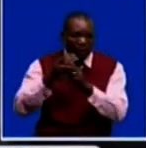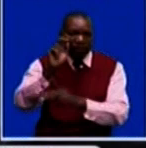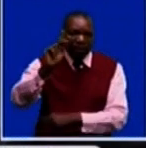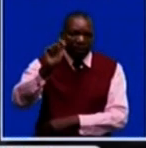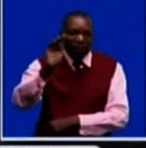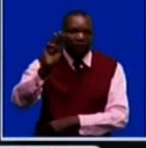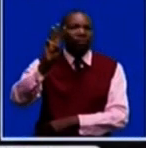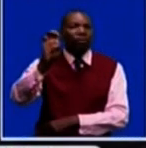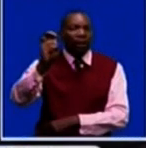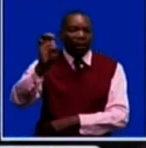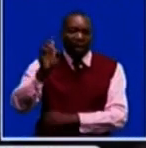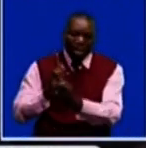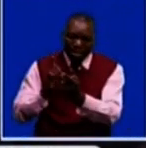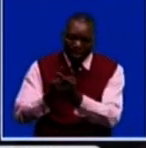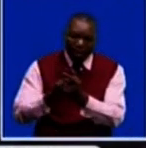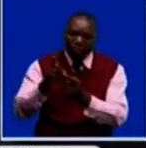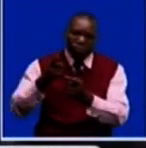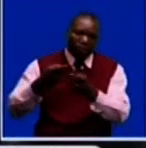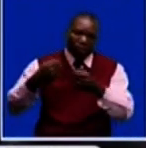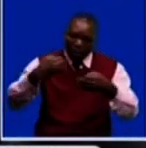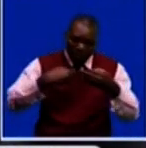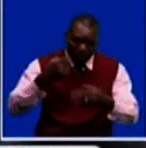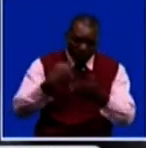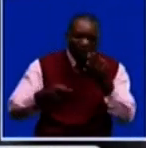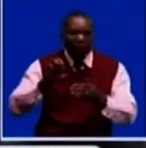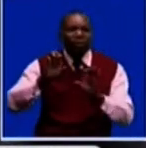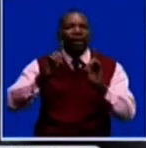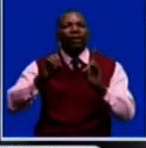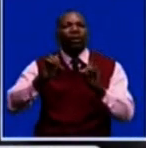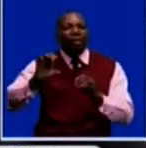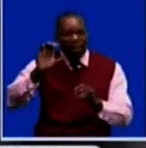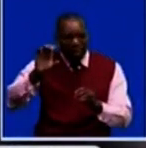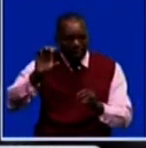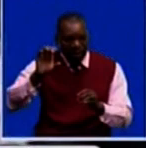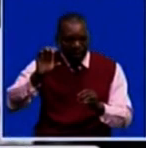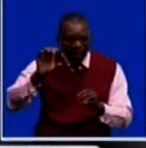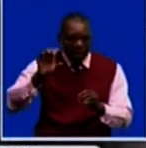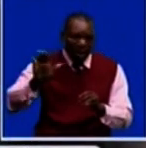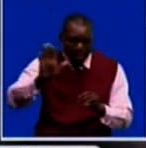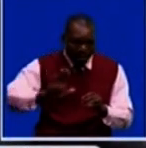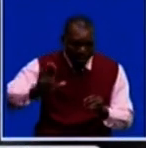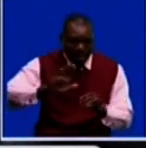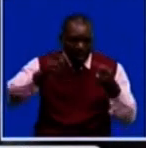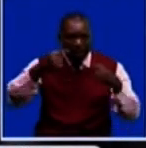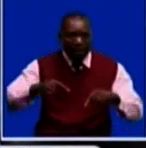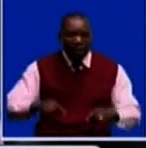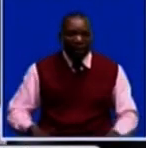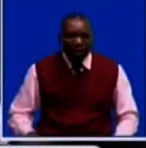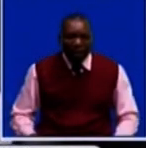briefed the minister on what is happening in the education sector in the province. Found that the council had not